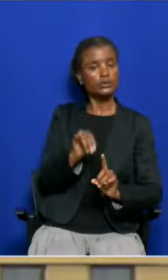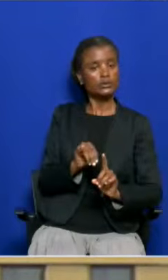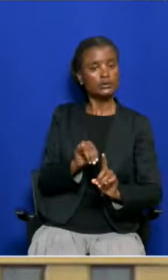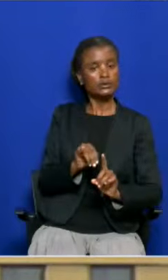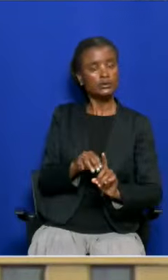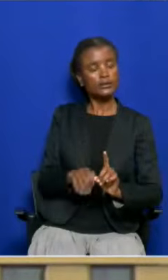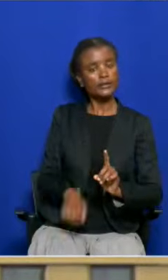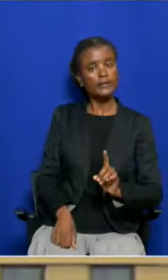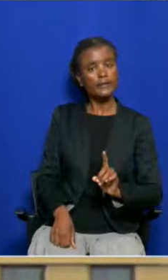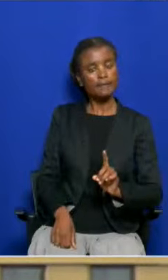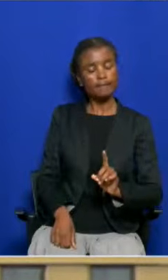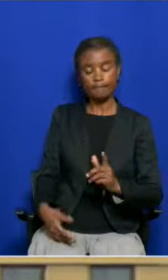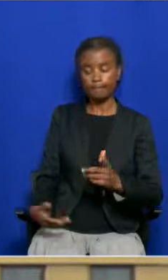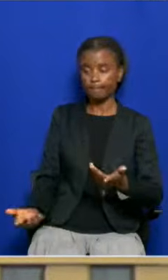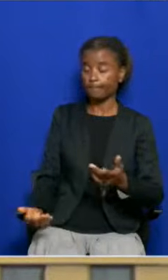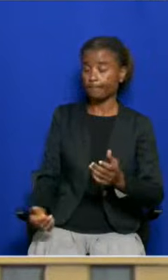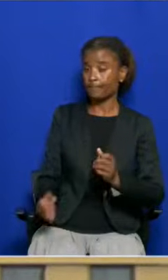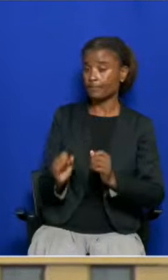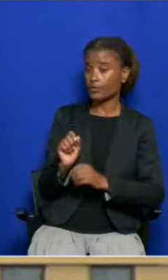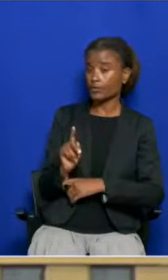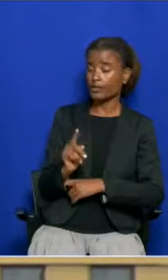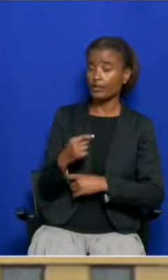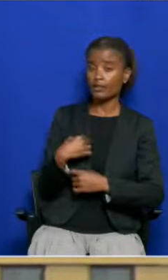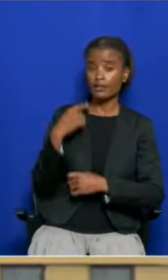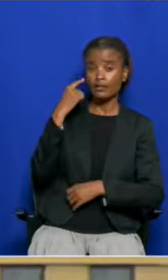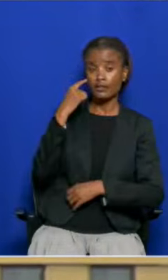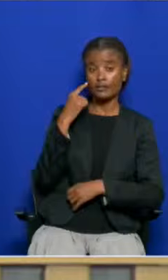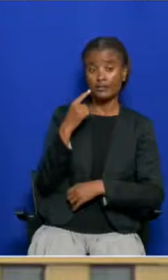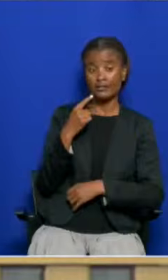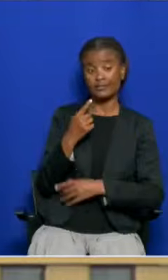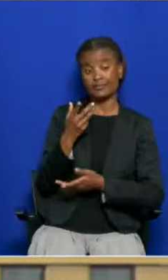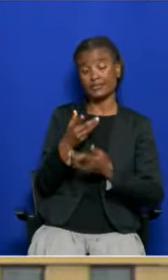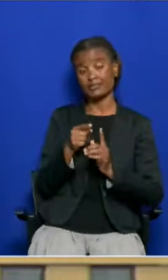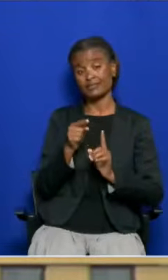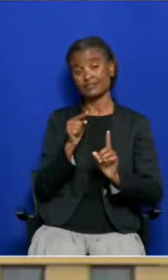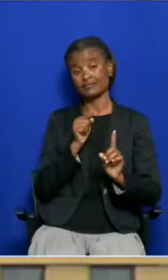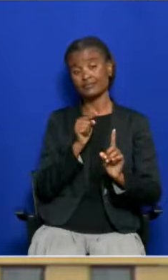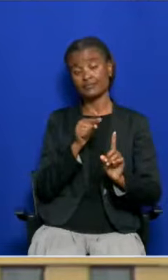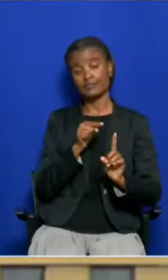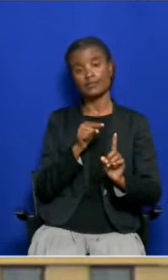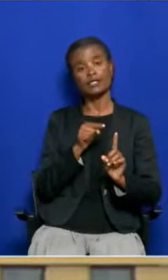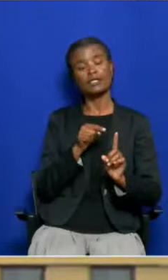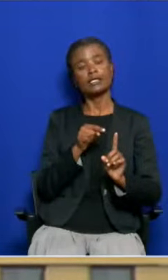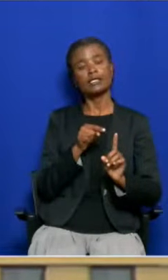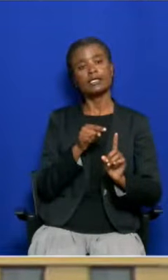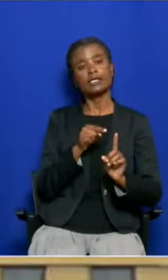Okay, I think according to him, it was just to inform me that